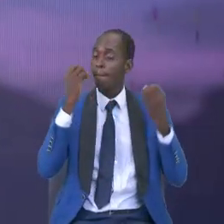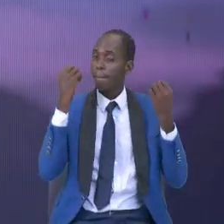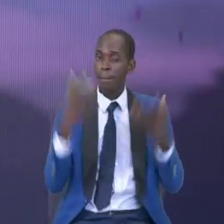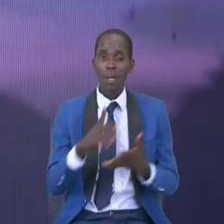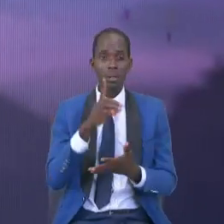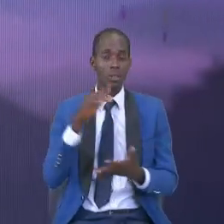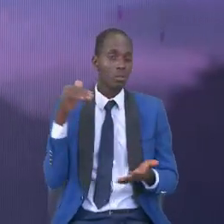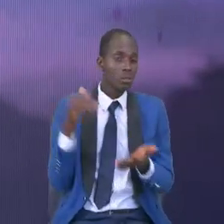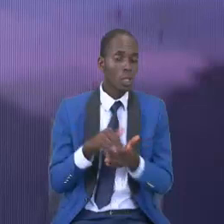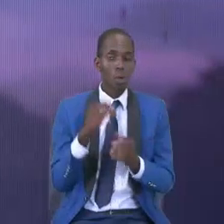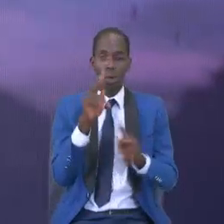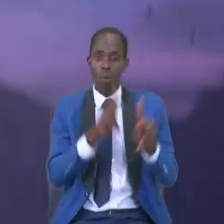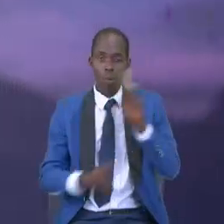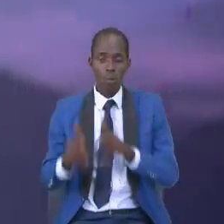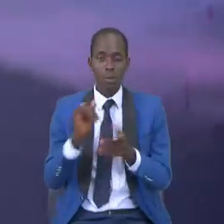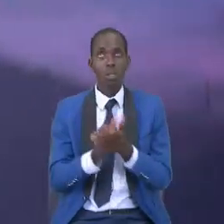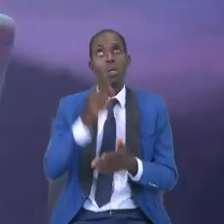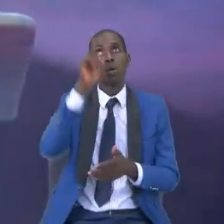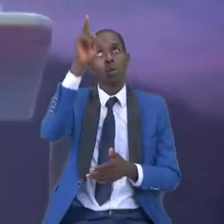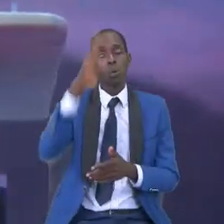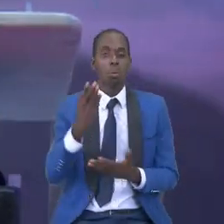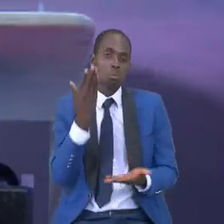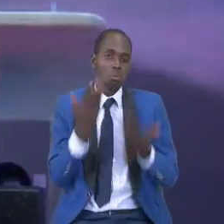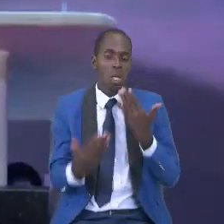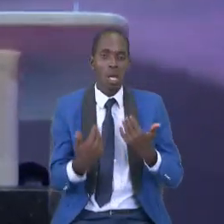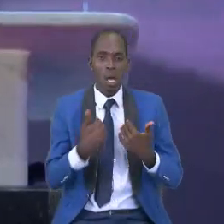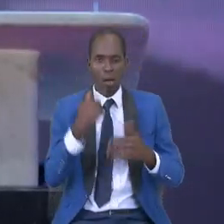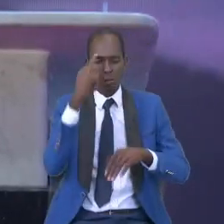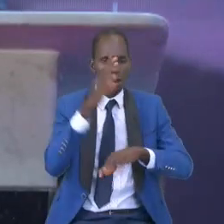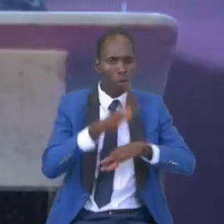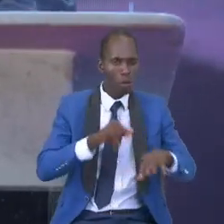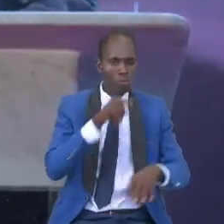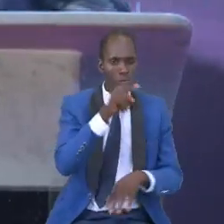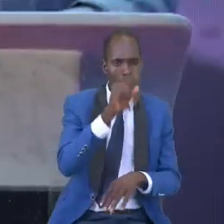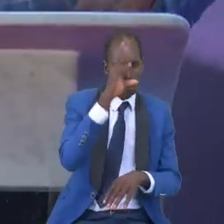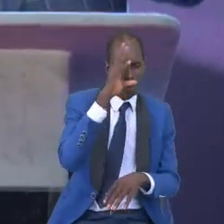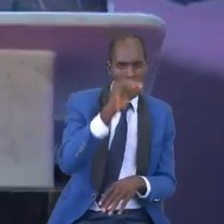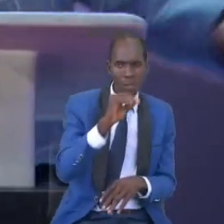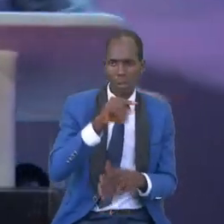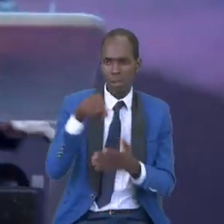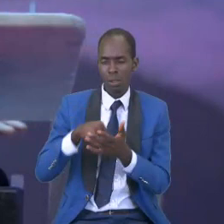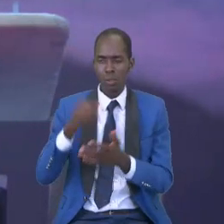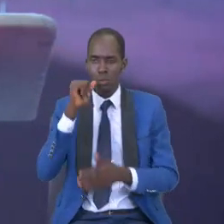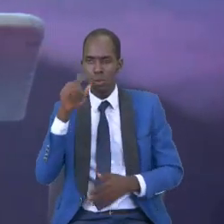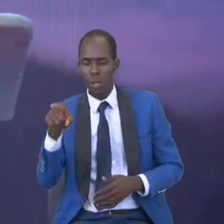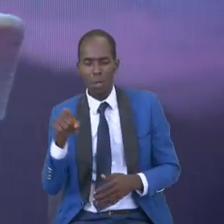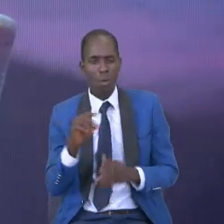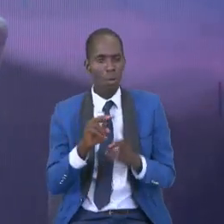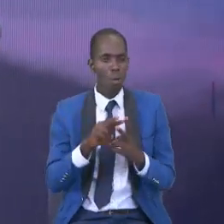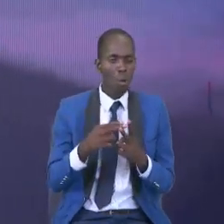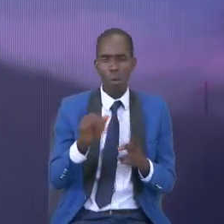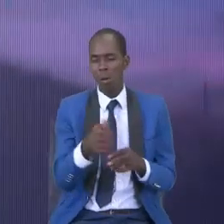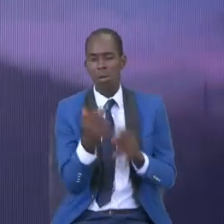Lord could have called. The Lord could have called this man or that woman, this man or that other